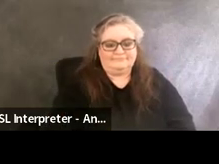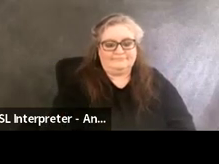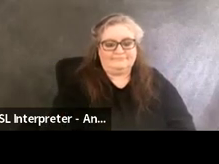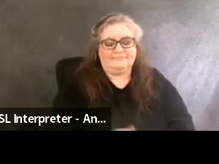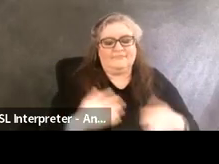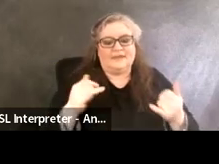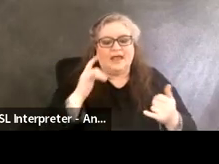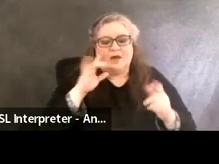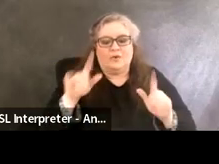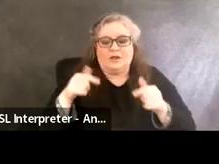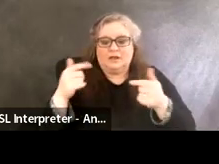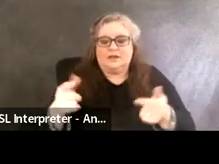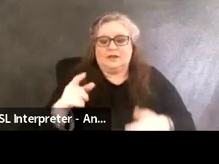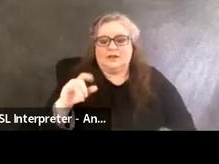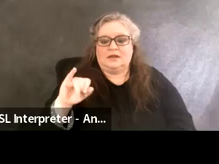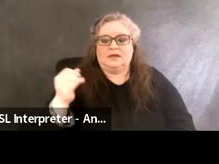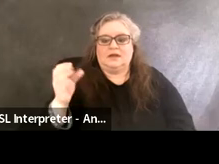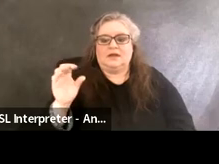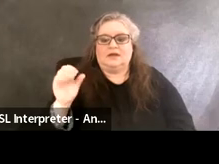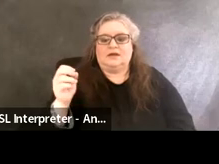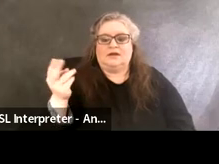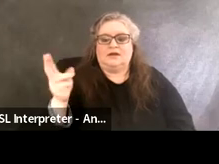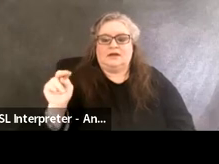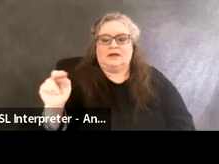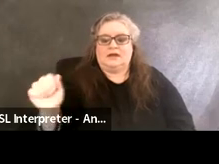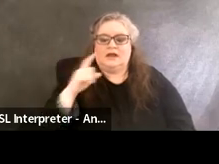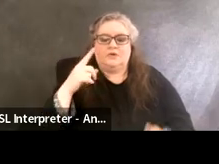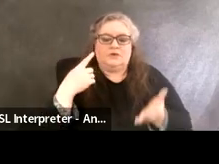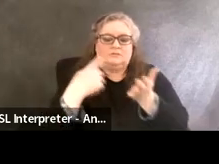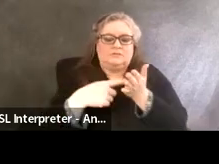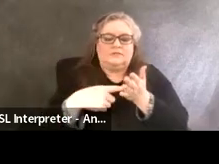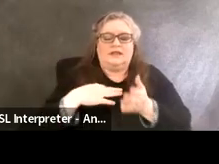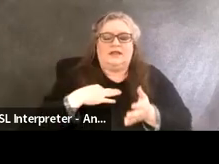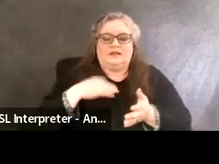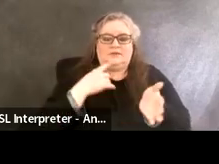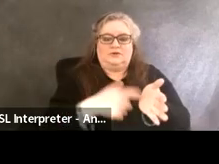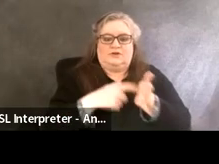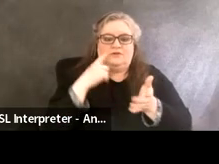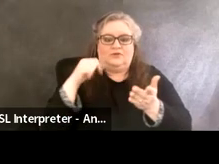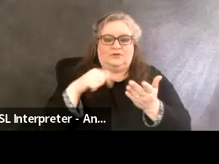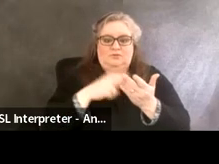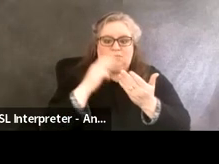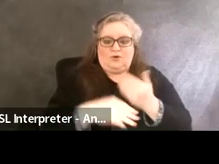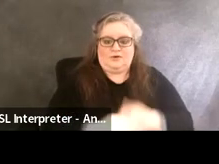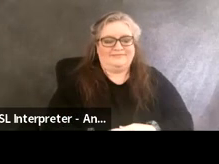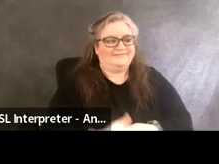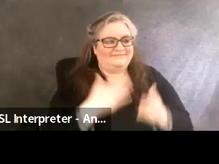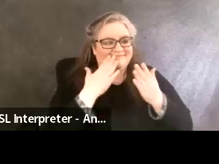Now I'm going to pass it on over to Jana, who's going to review the eligibility criteria for this program. Thanks,